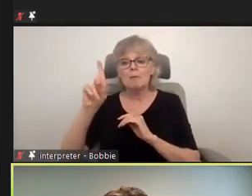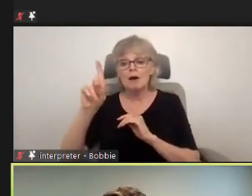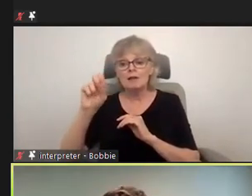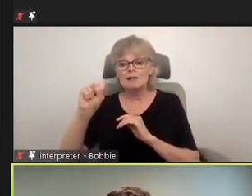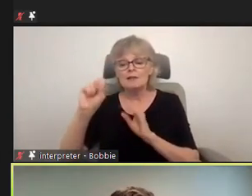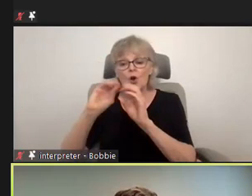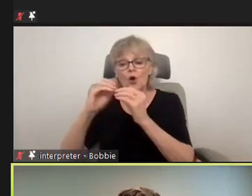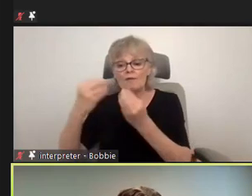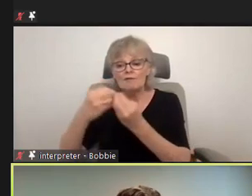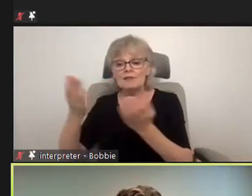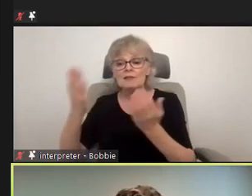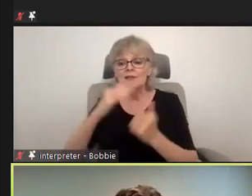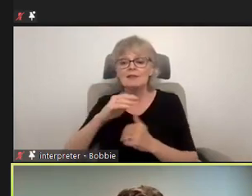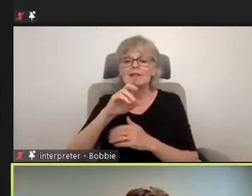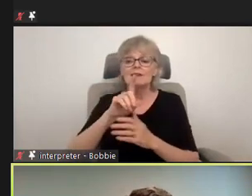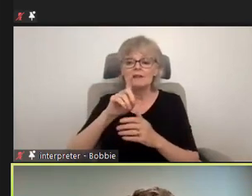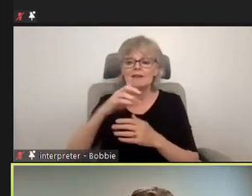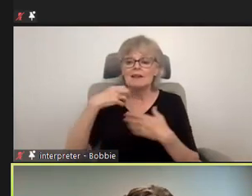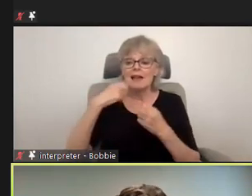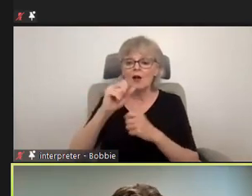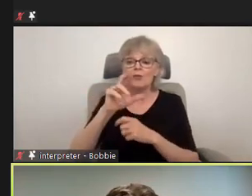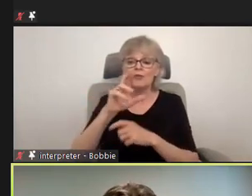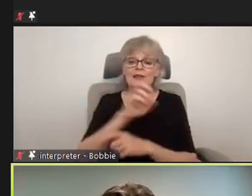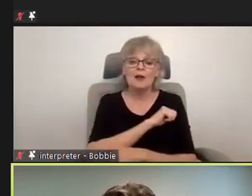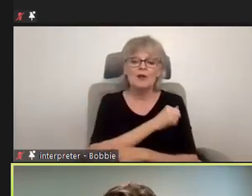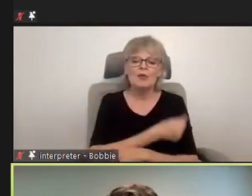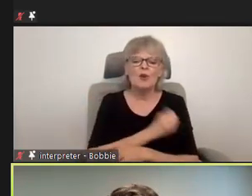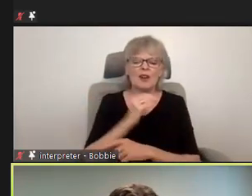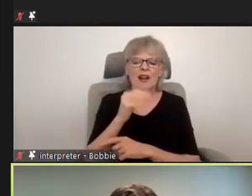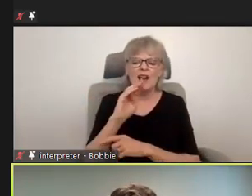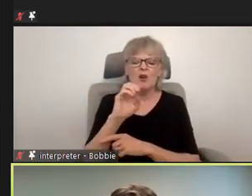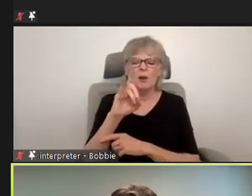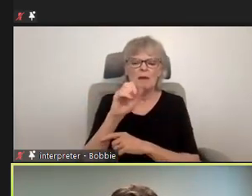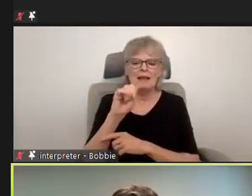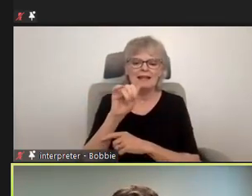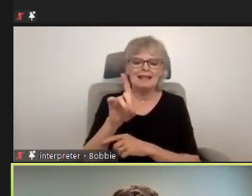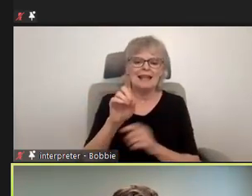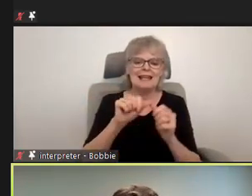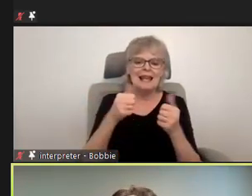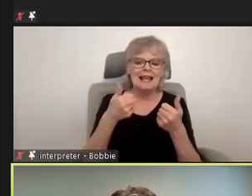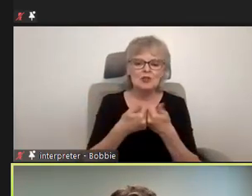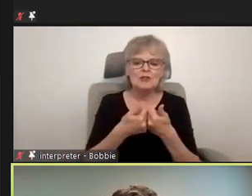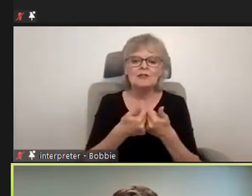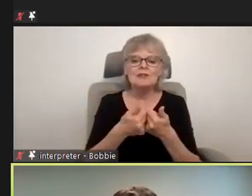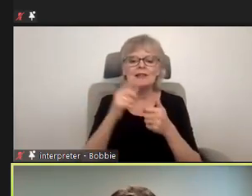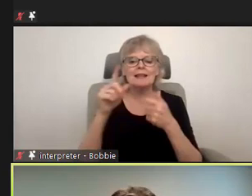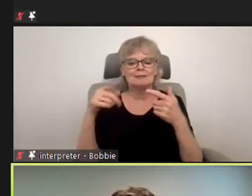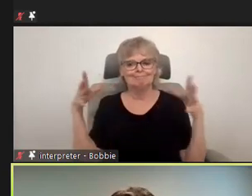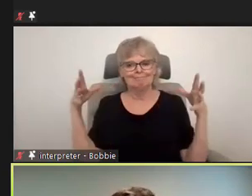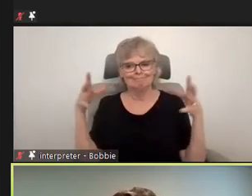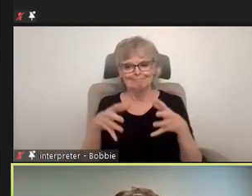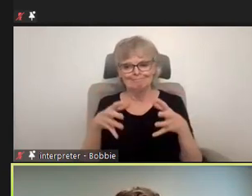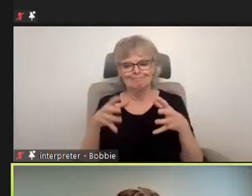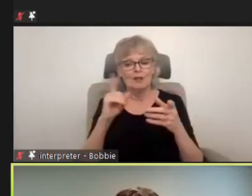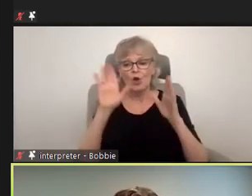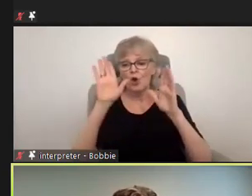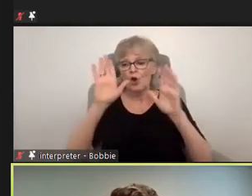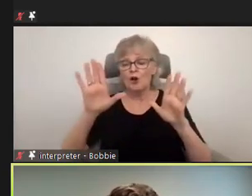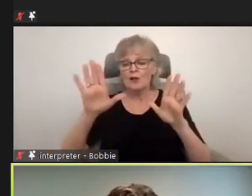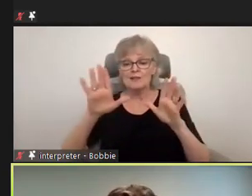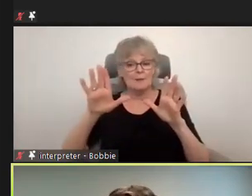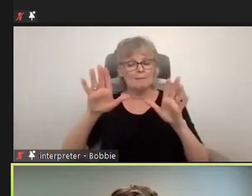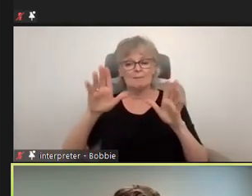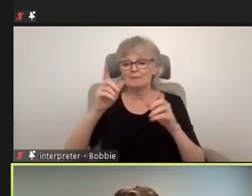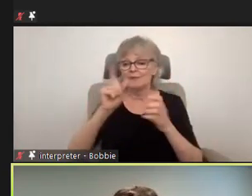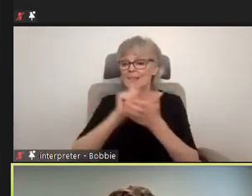Disabilities Administration, and the Healthcare Authority, which is our Medicaid agency. And so it's just become a really predictable, awesome space every single week